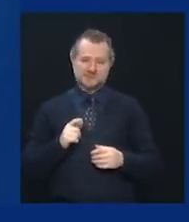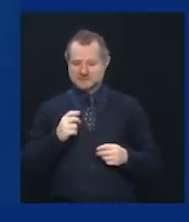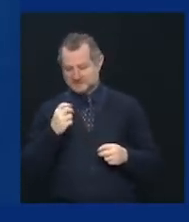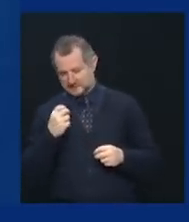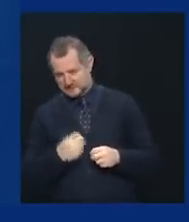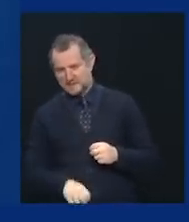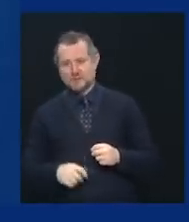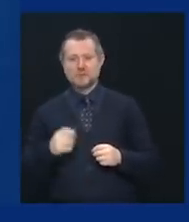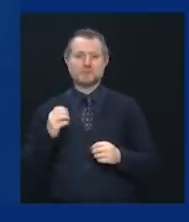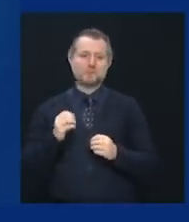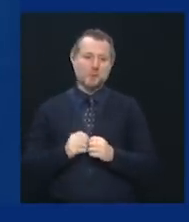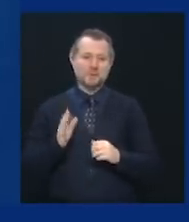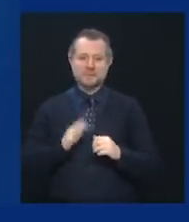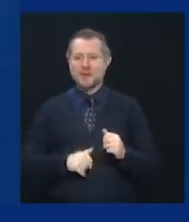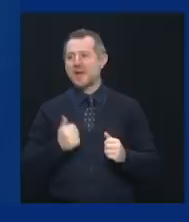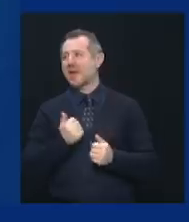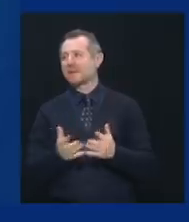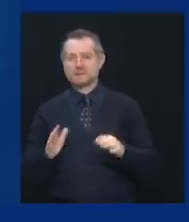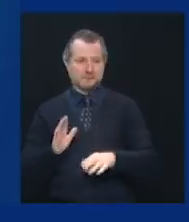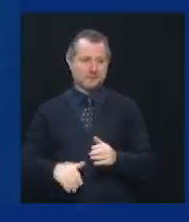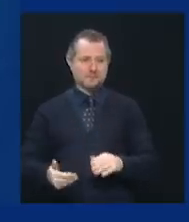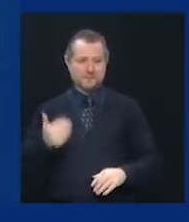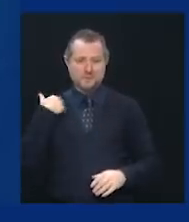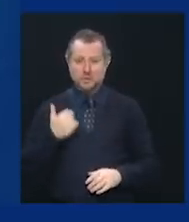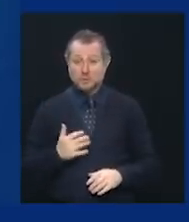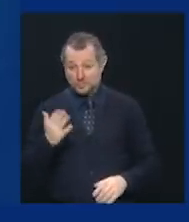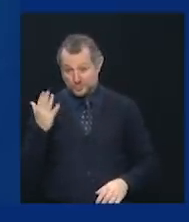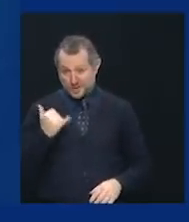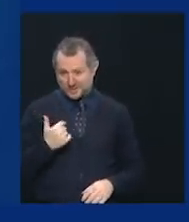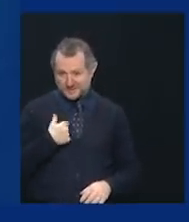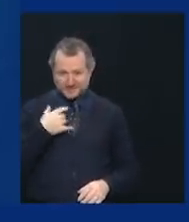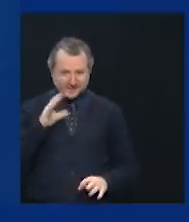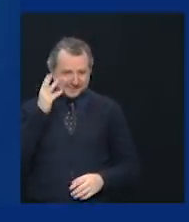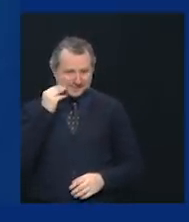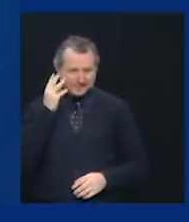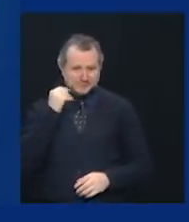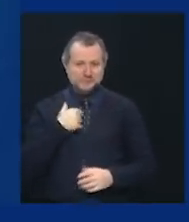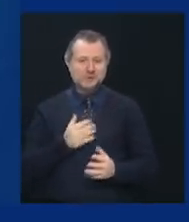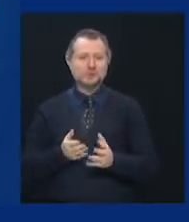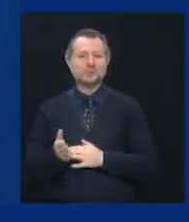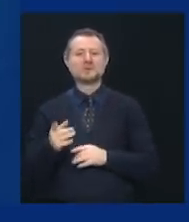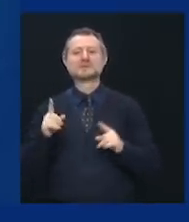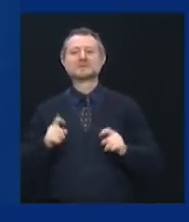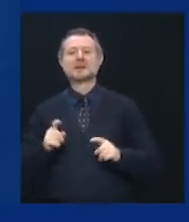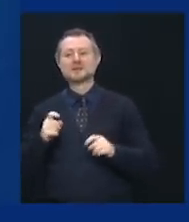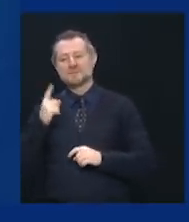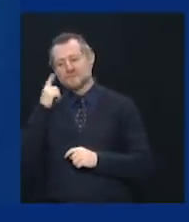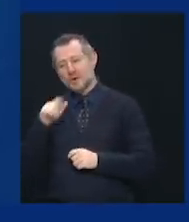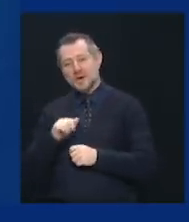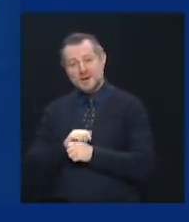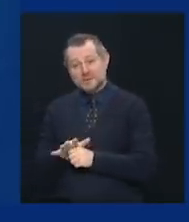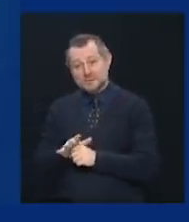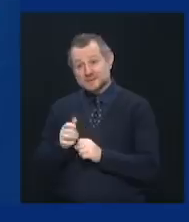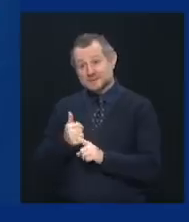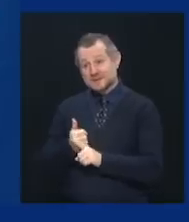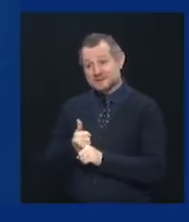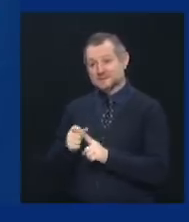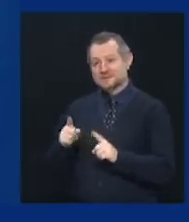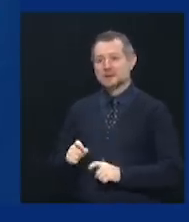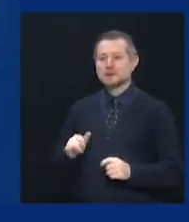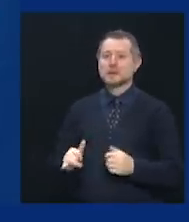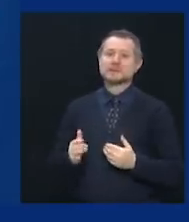before, because we had just gone through the testing for COVID. Testing for COVID is much